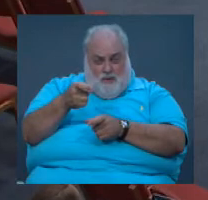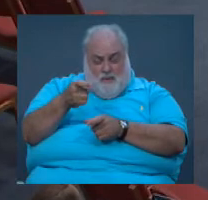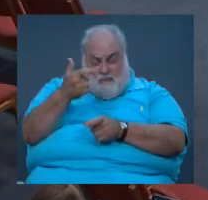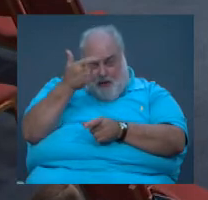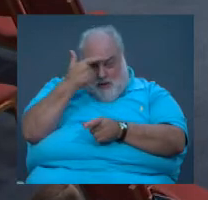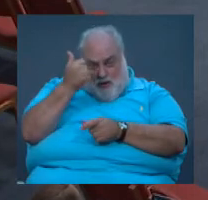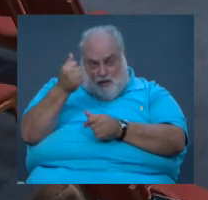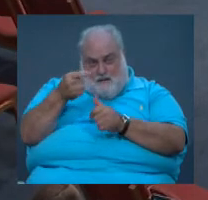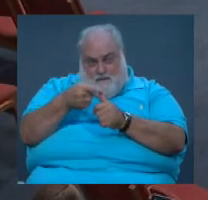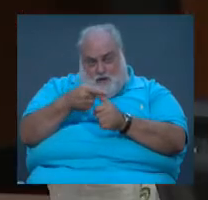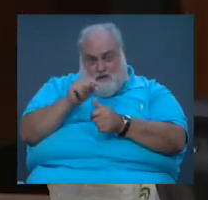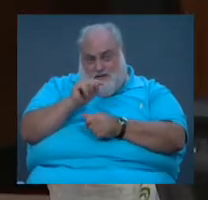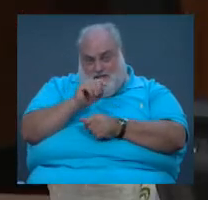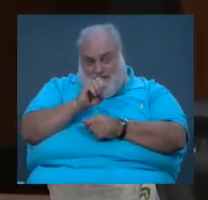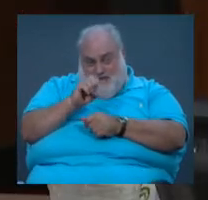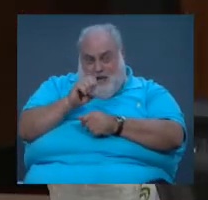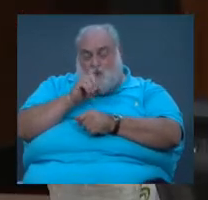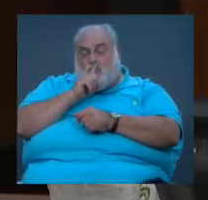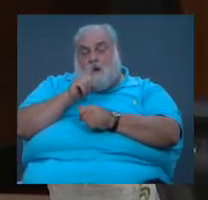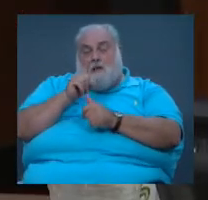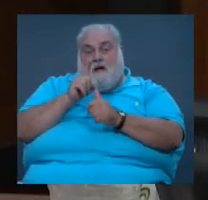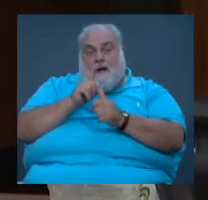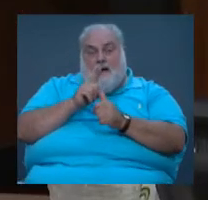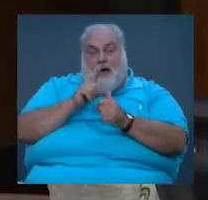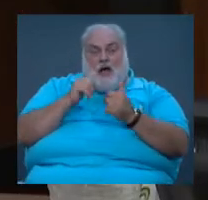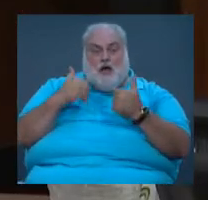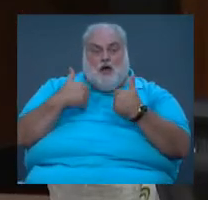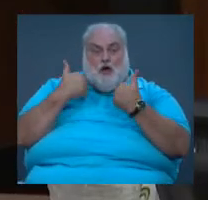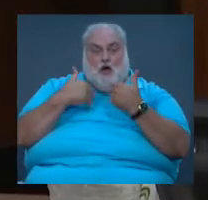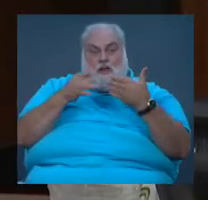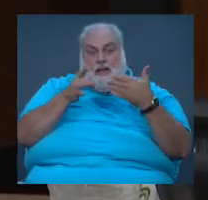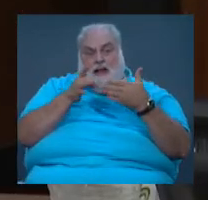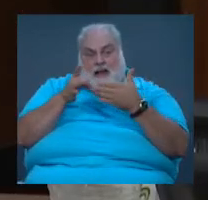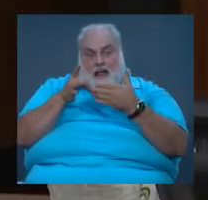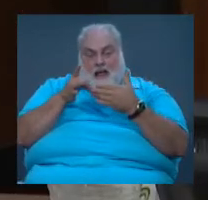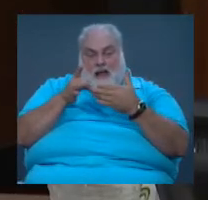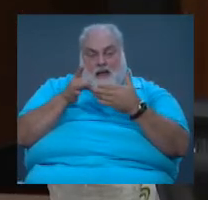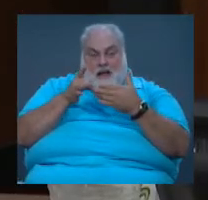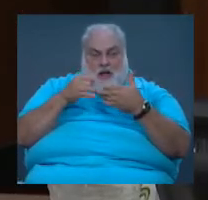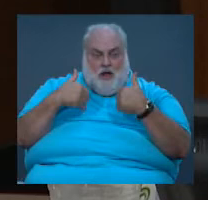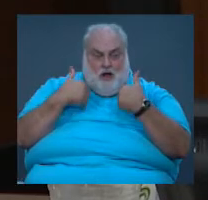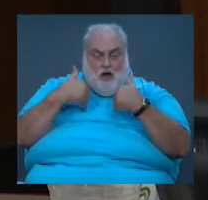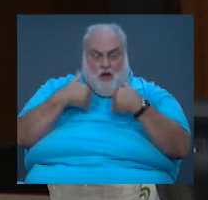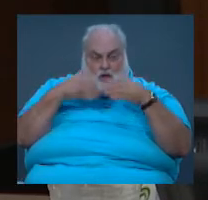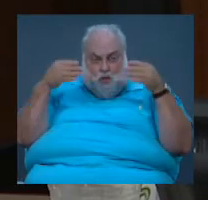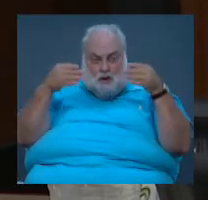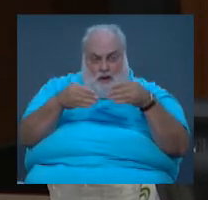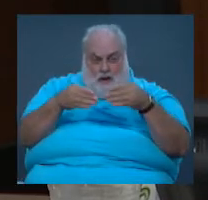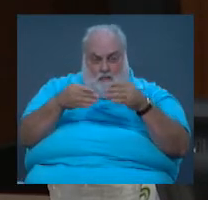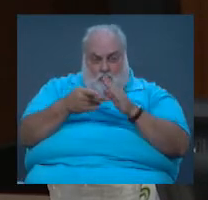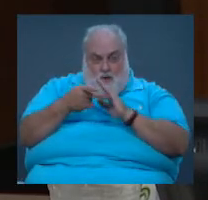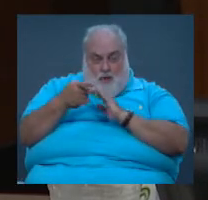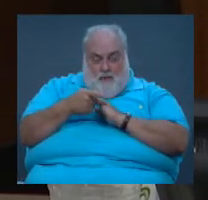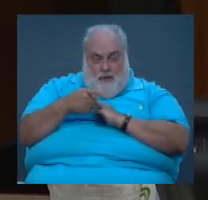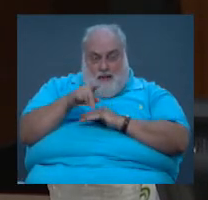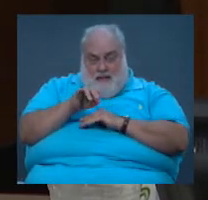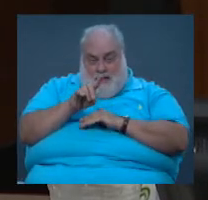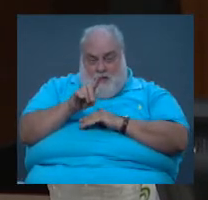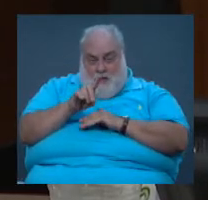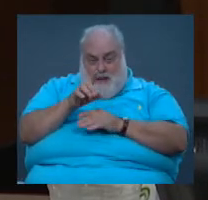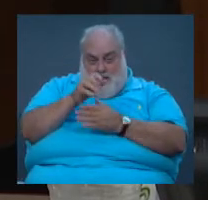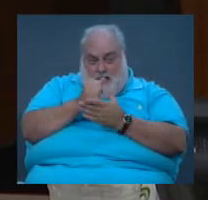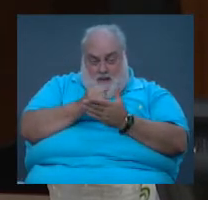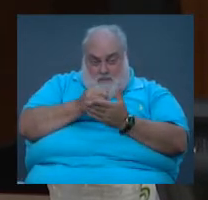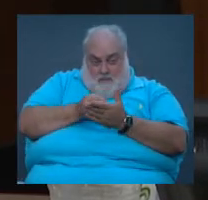because First Tee primarily was a youth-led or youth-run kind of youth-oriented programming. Did we take